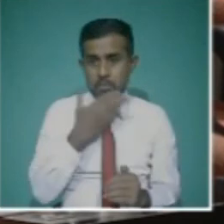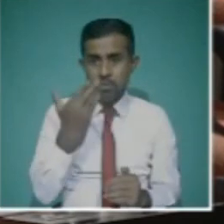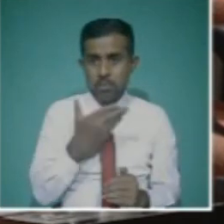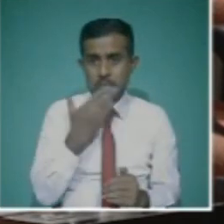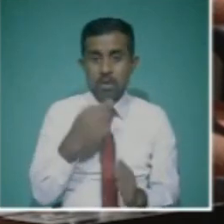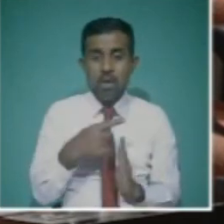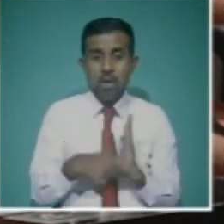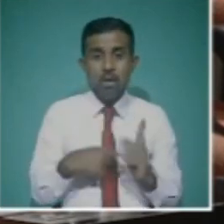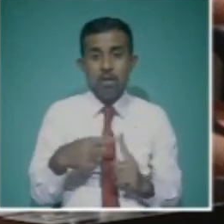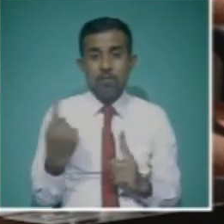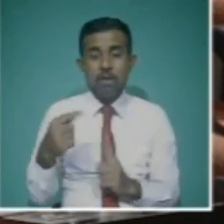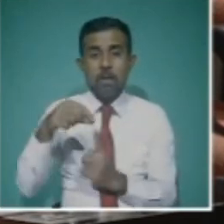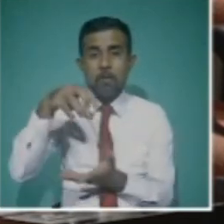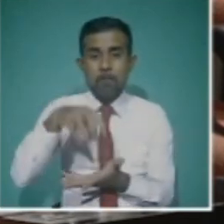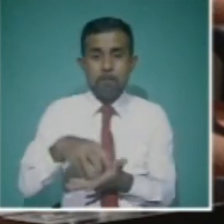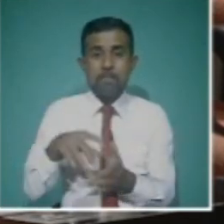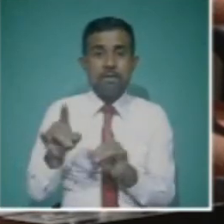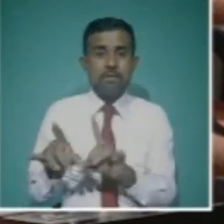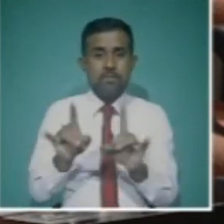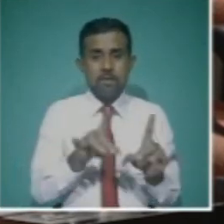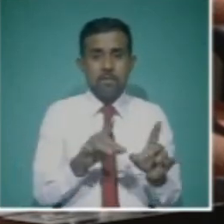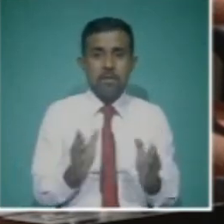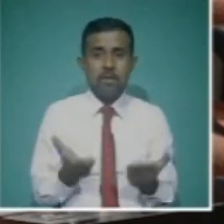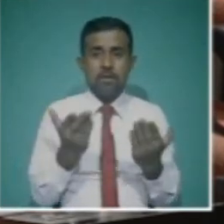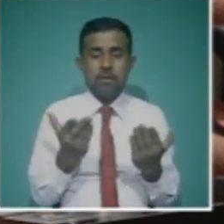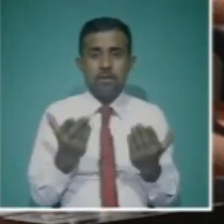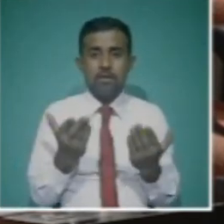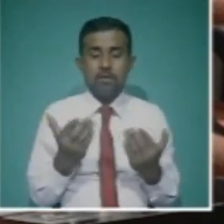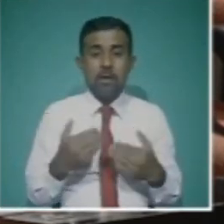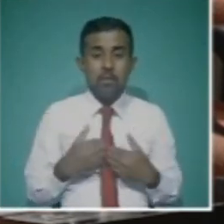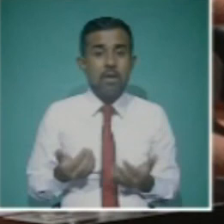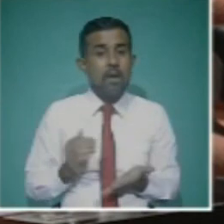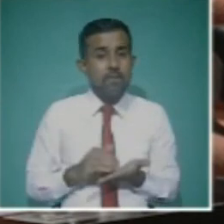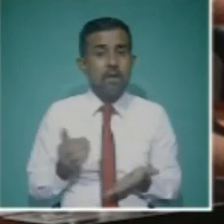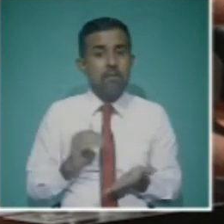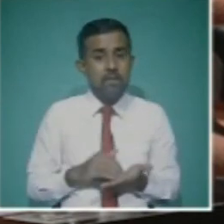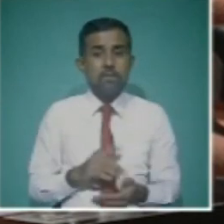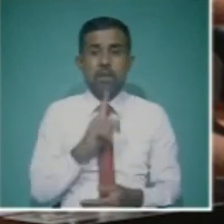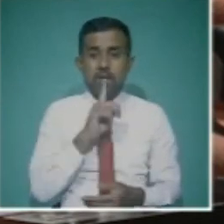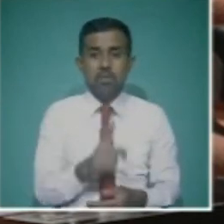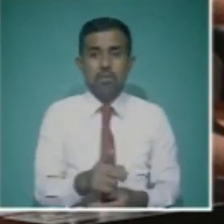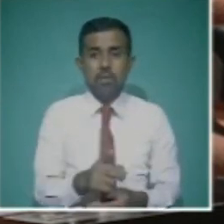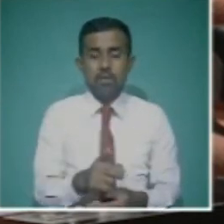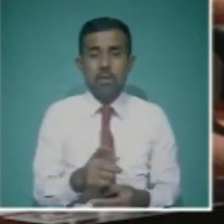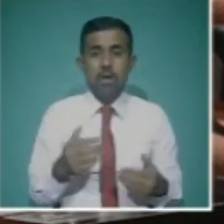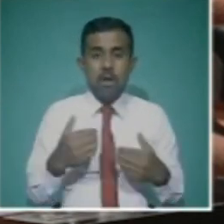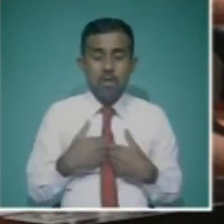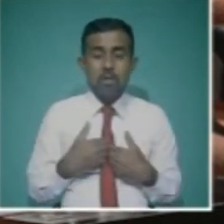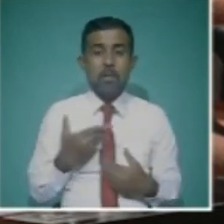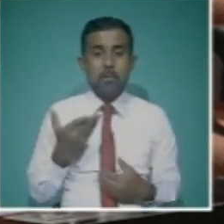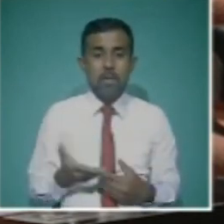country. We have been repeatedly asking that this be done even before we became members of this House 2 years